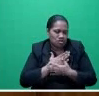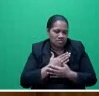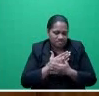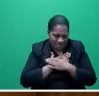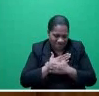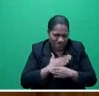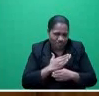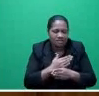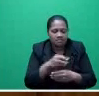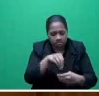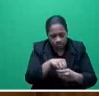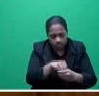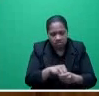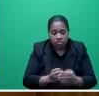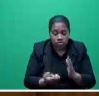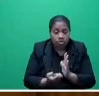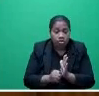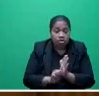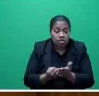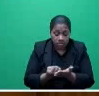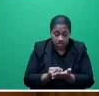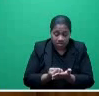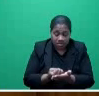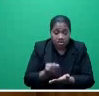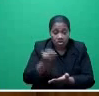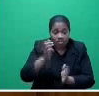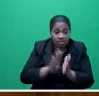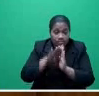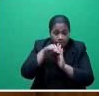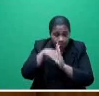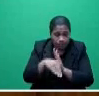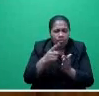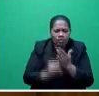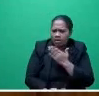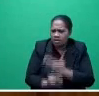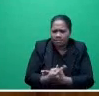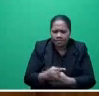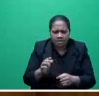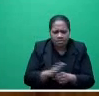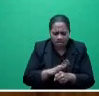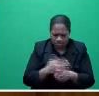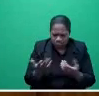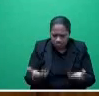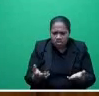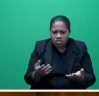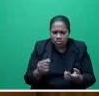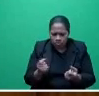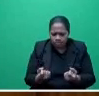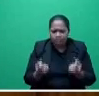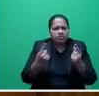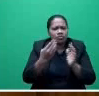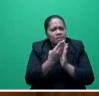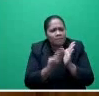and economic downturn has made it necessary to come up with such an innovative budget. It is